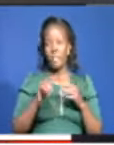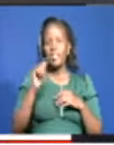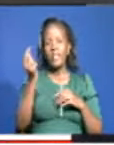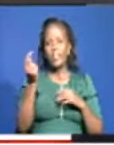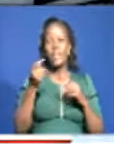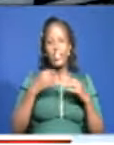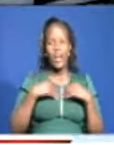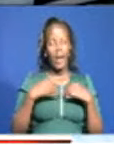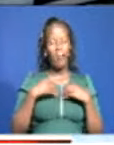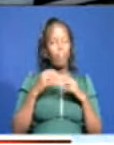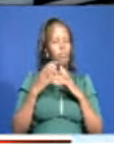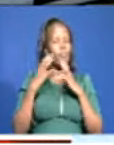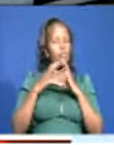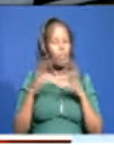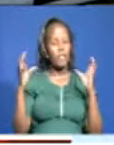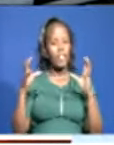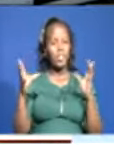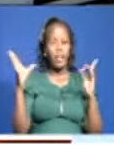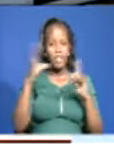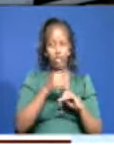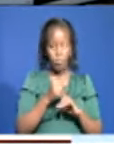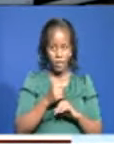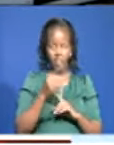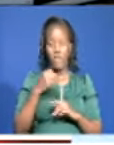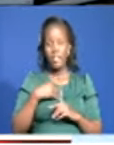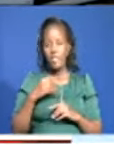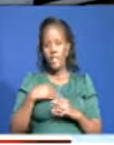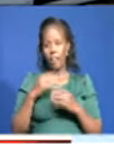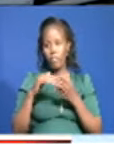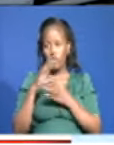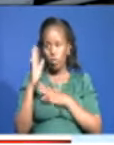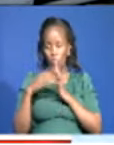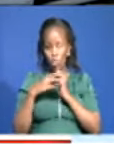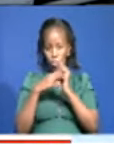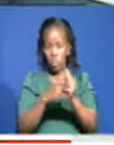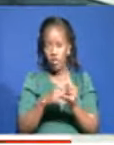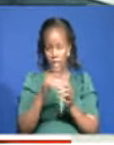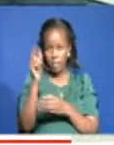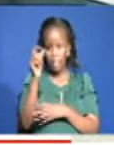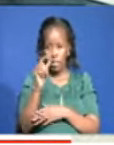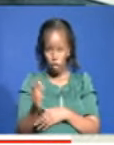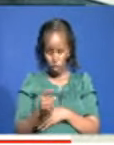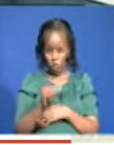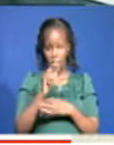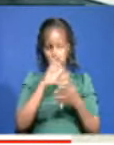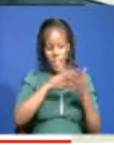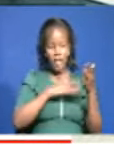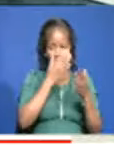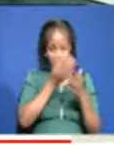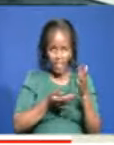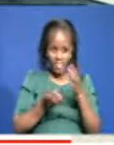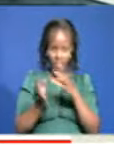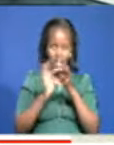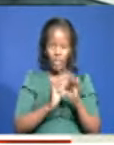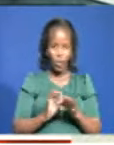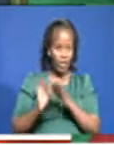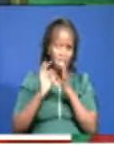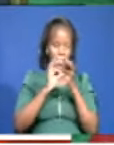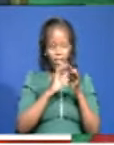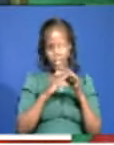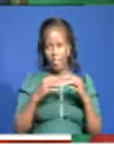strides in establishing itself as a leader in the region, internet connectivity in the country is still at about